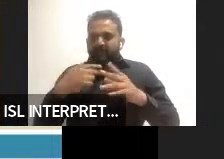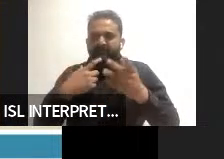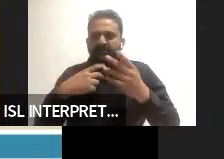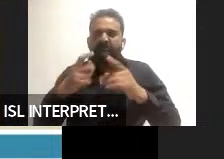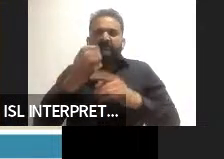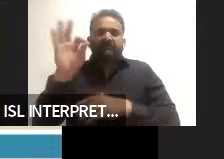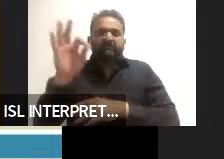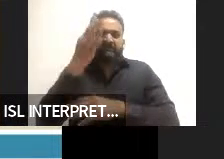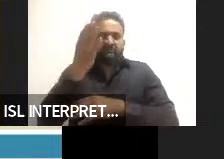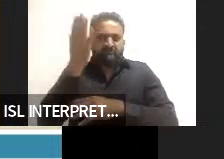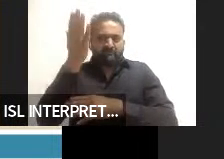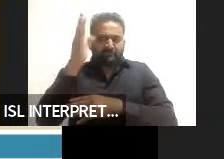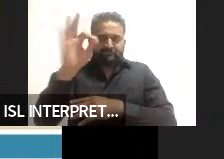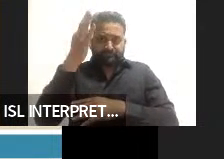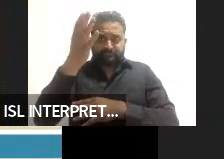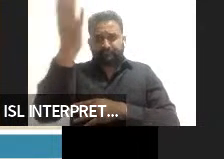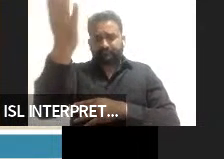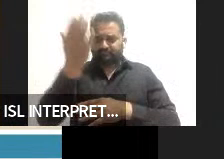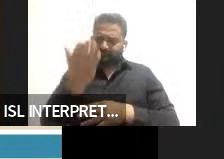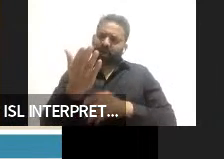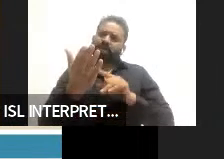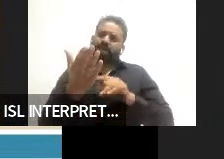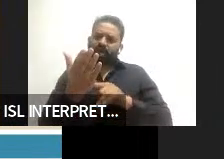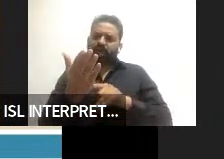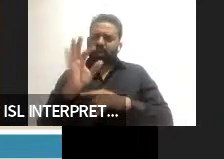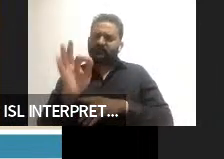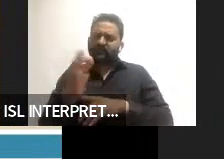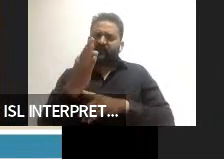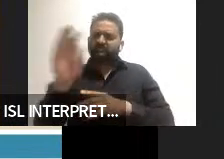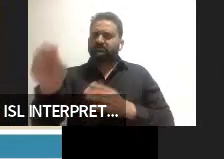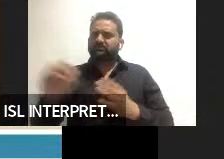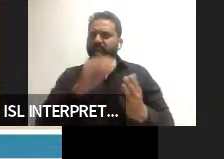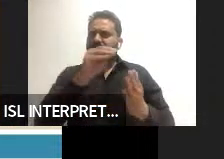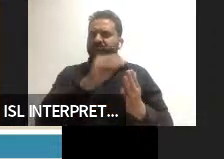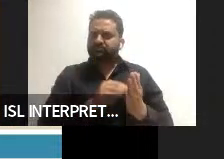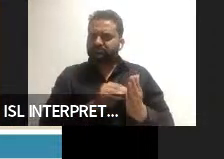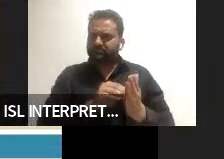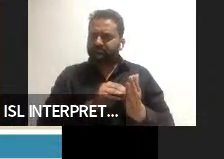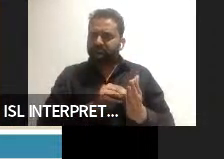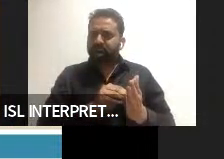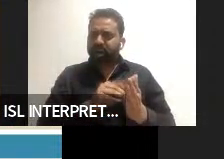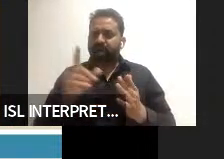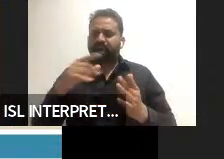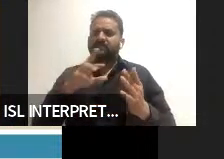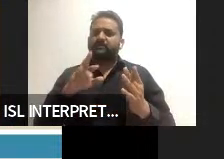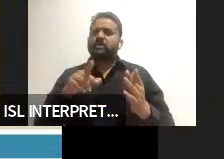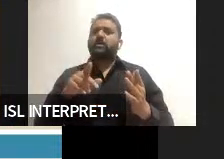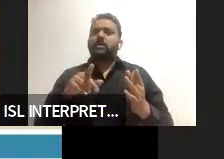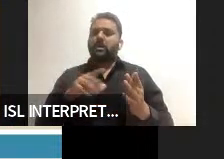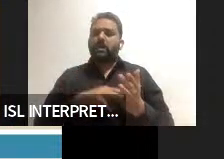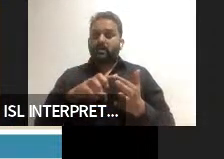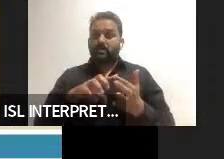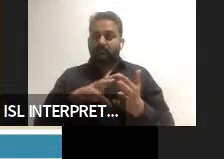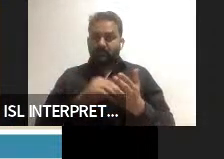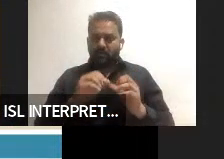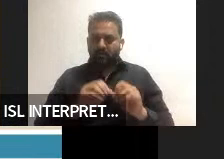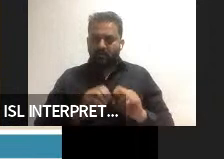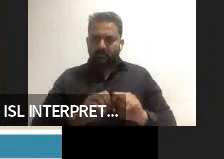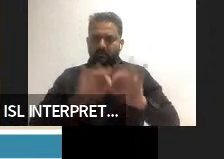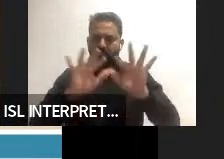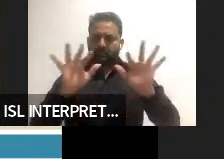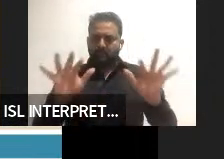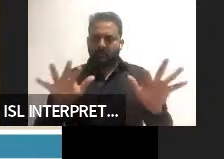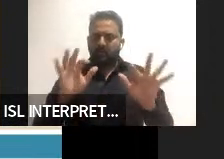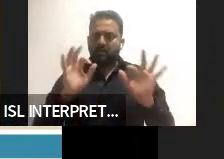France. Then you can add that French case also. That will enhance your memo. That will enhance your reputation